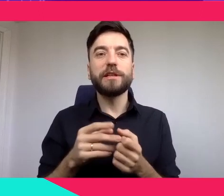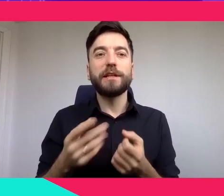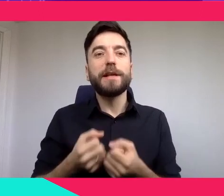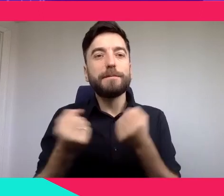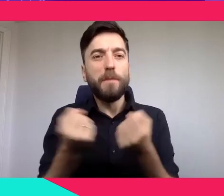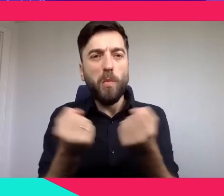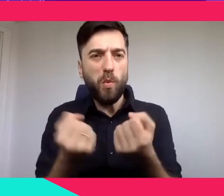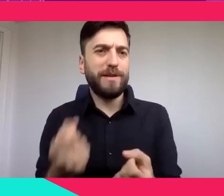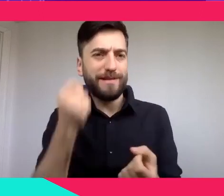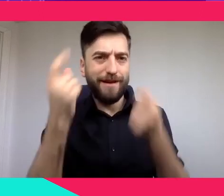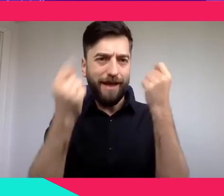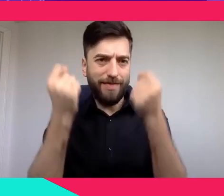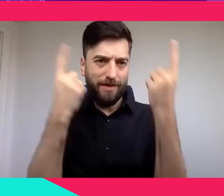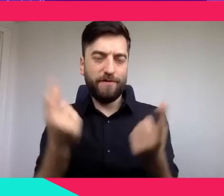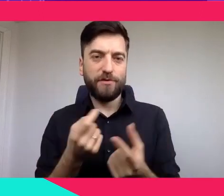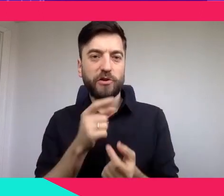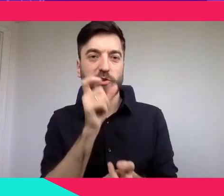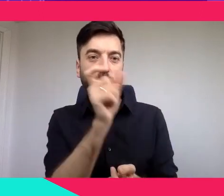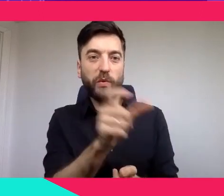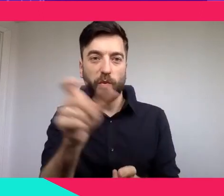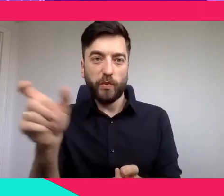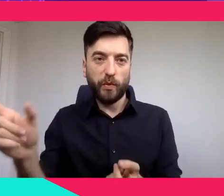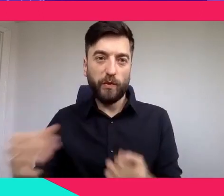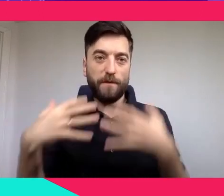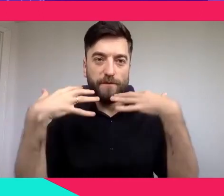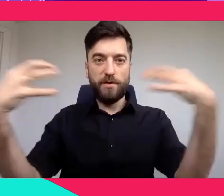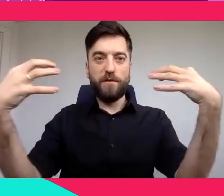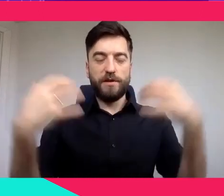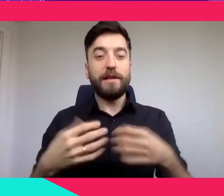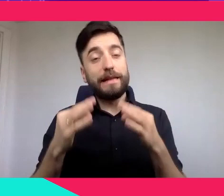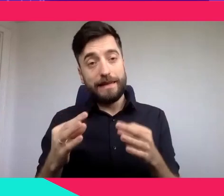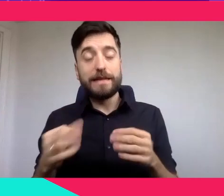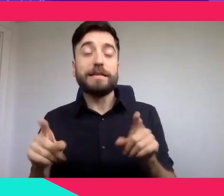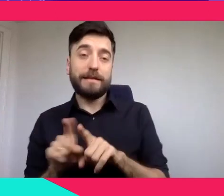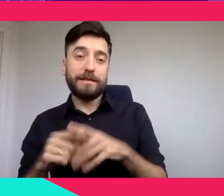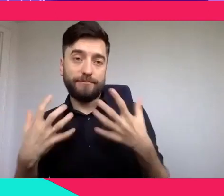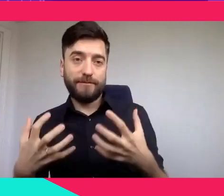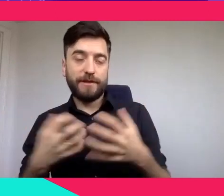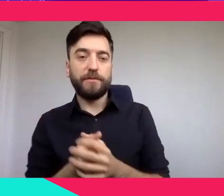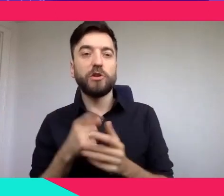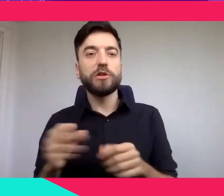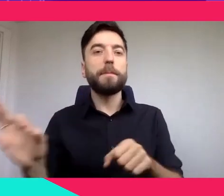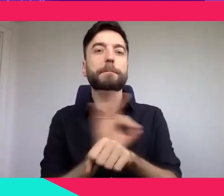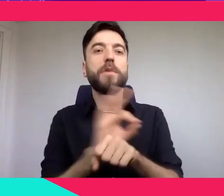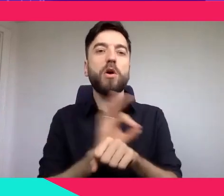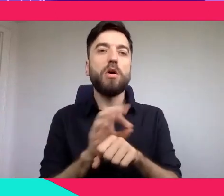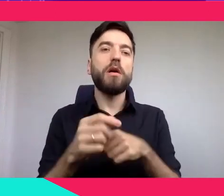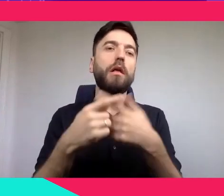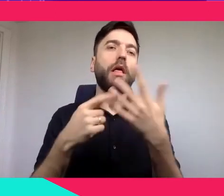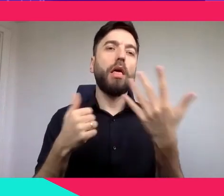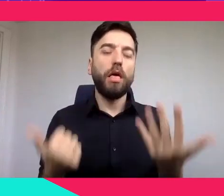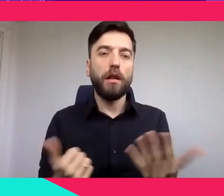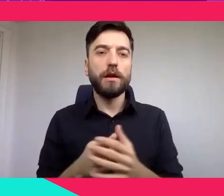realizing that potential now in a multi-annual project that's actually coming to its conclusion next